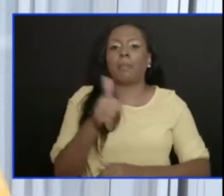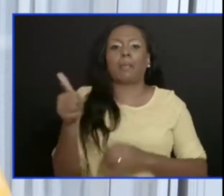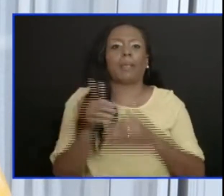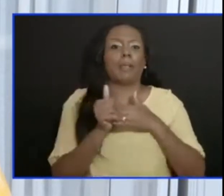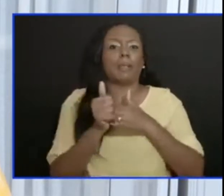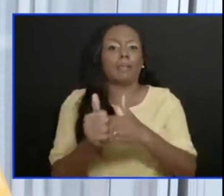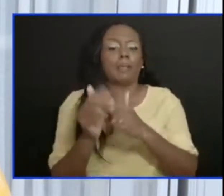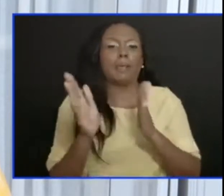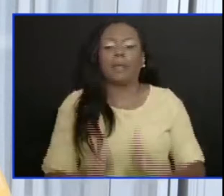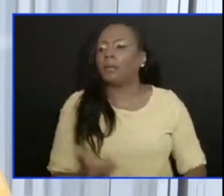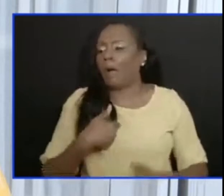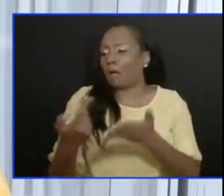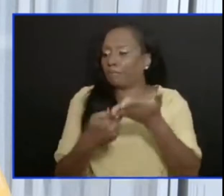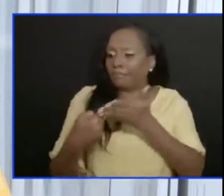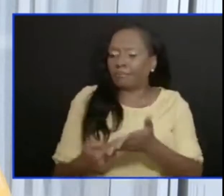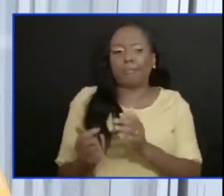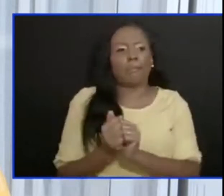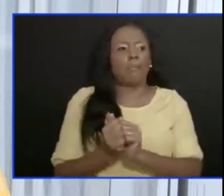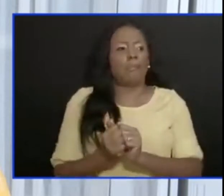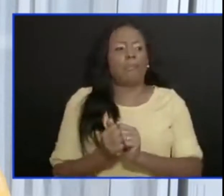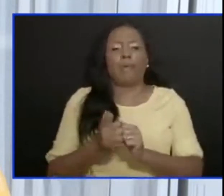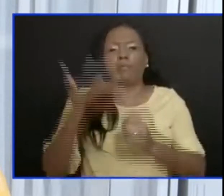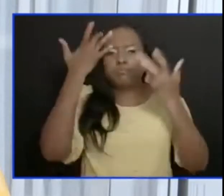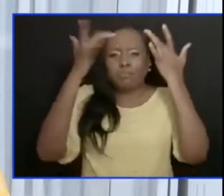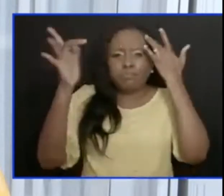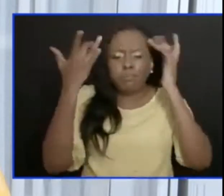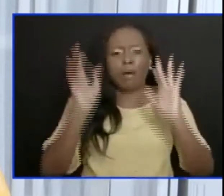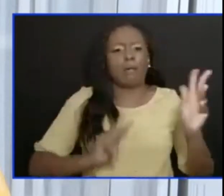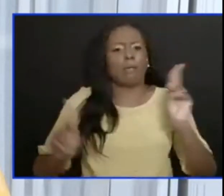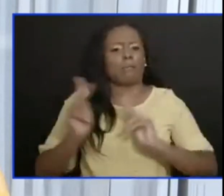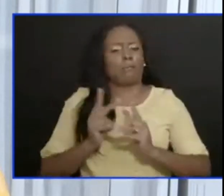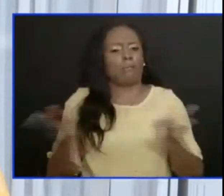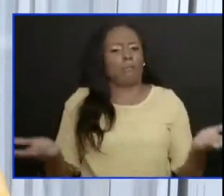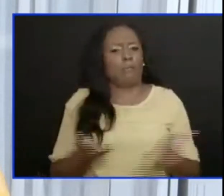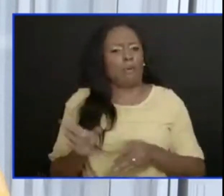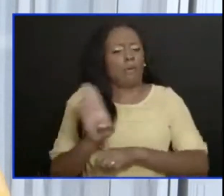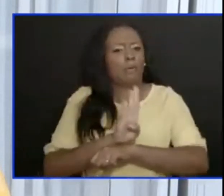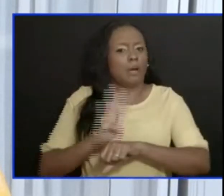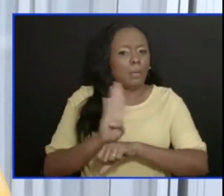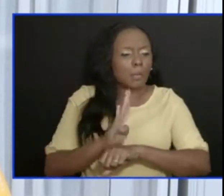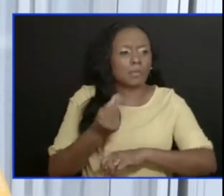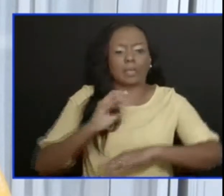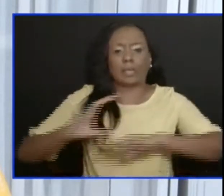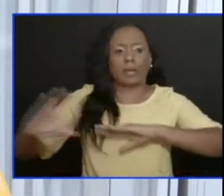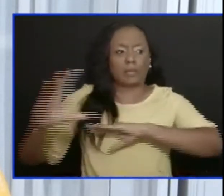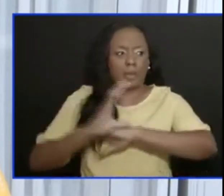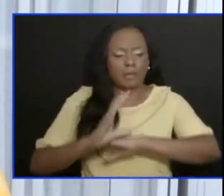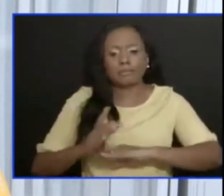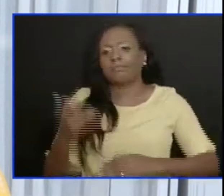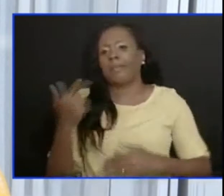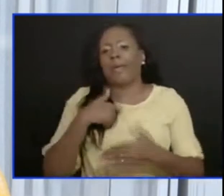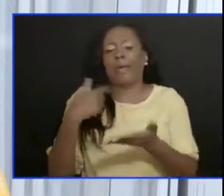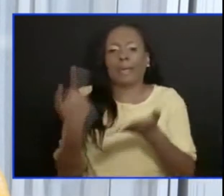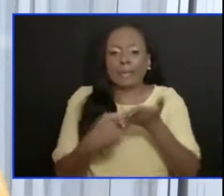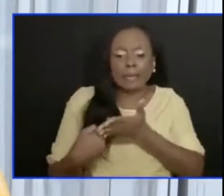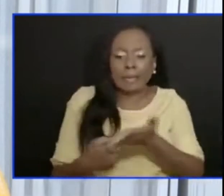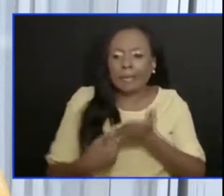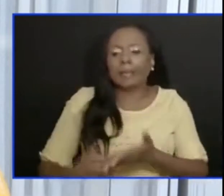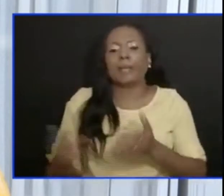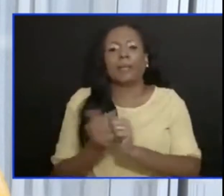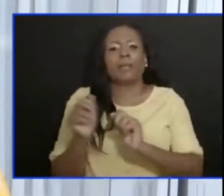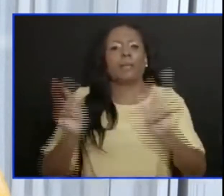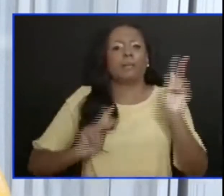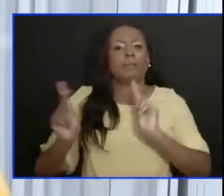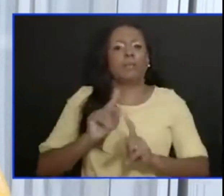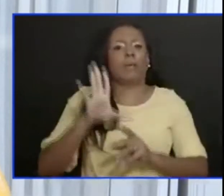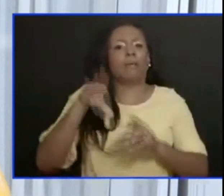I've discussed this with members of the academic and intellectual community here in Barbados and in the region. I've also discussed it with my peers in